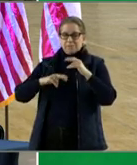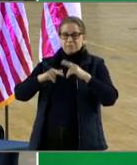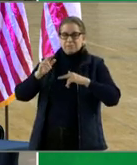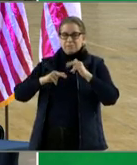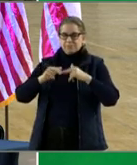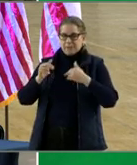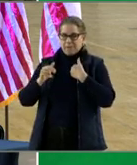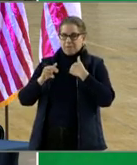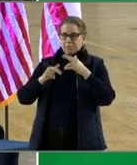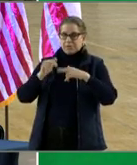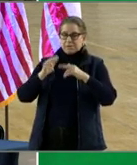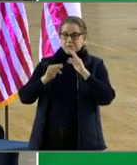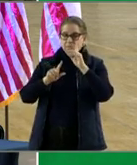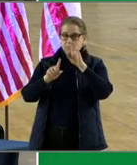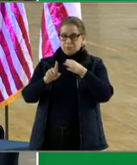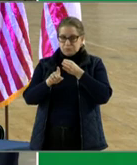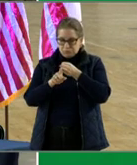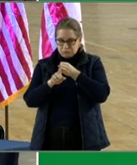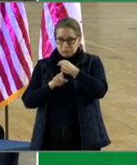Yes.